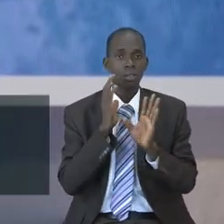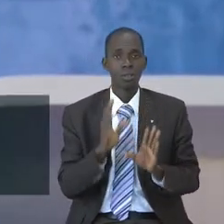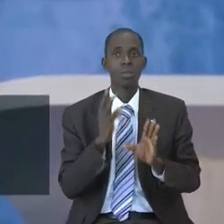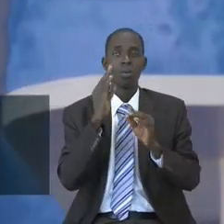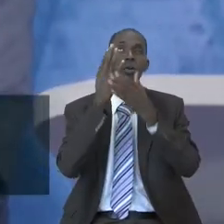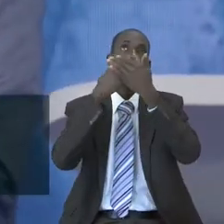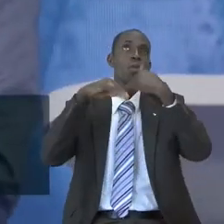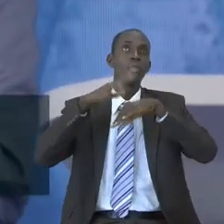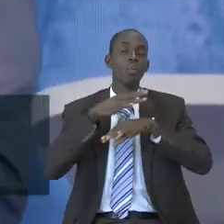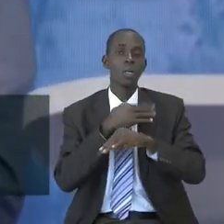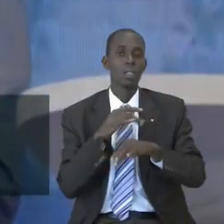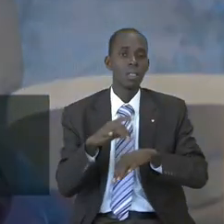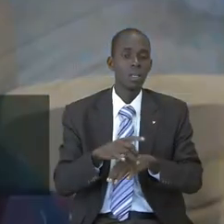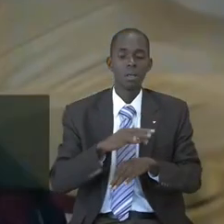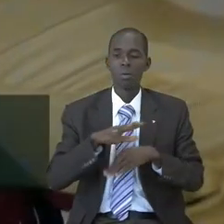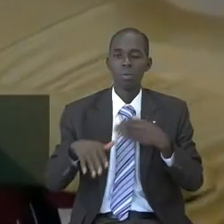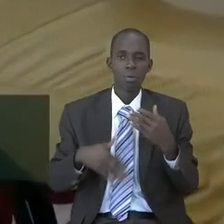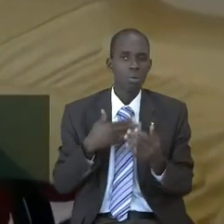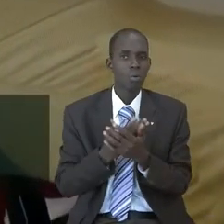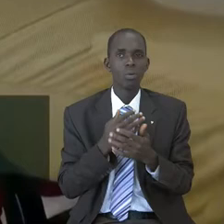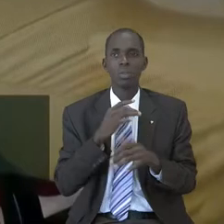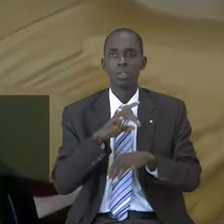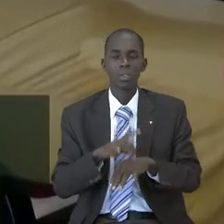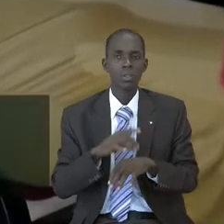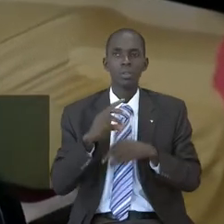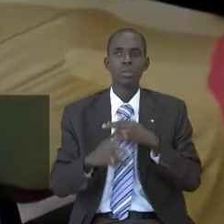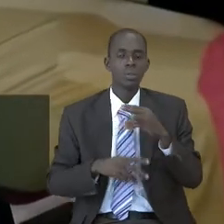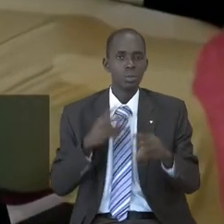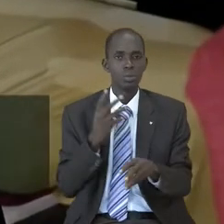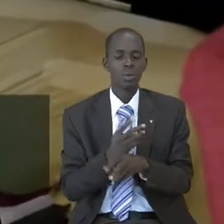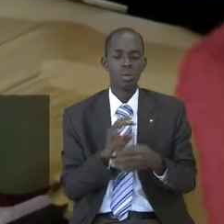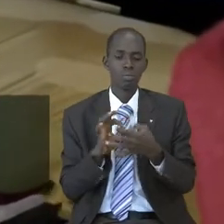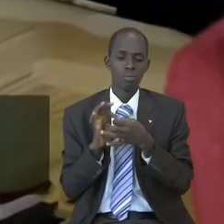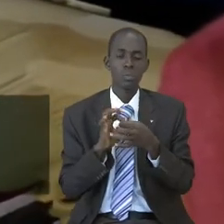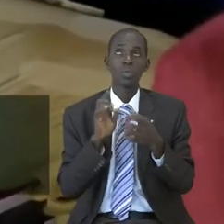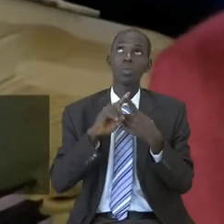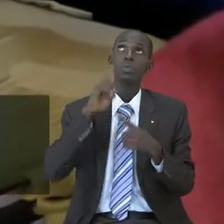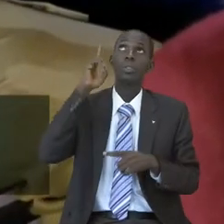the whole earth and the whole world belongs to him.